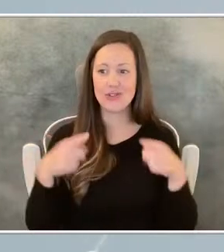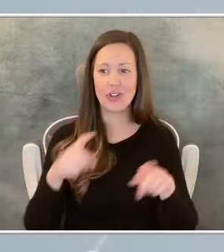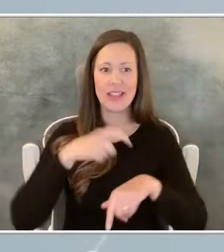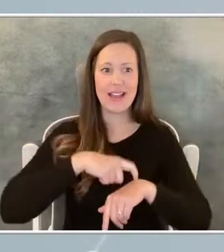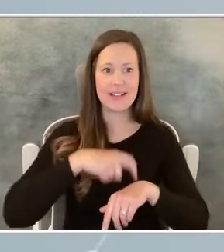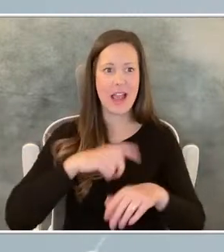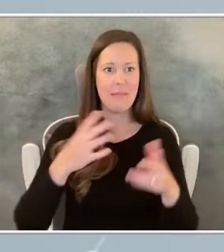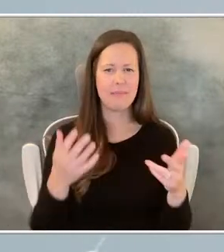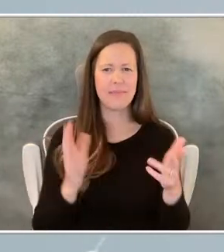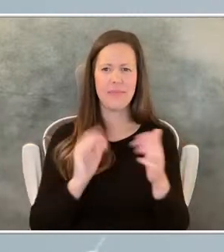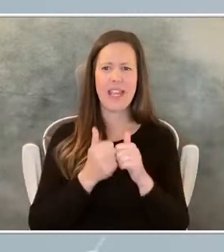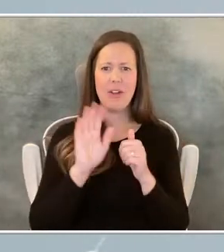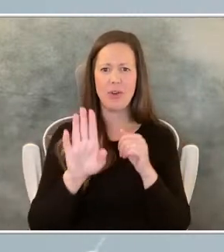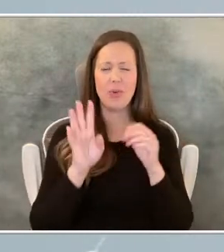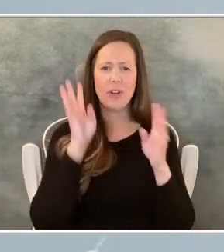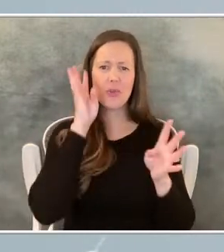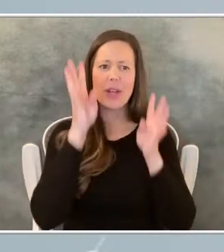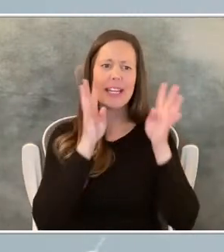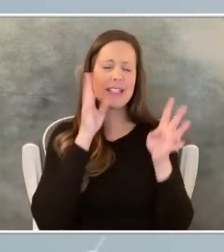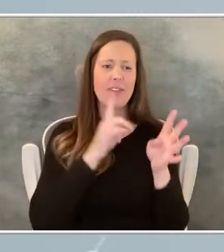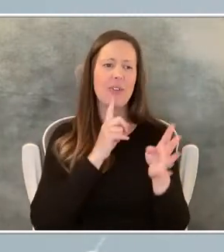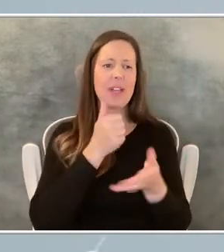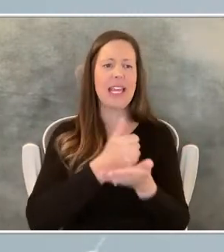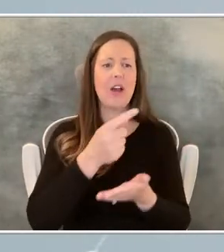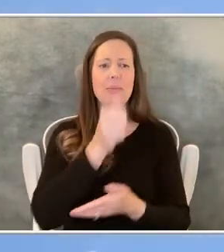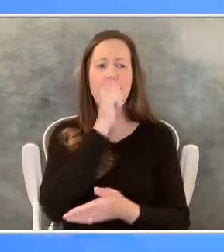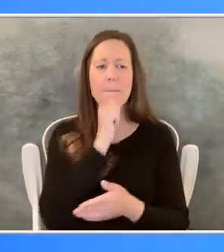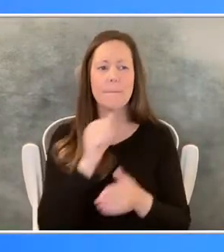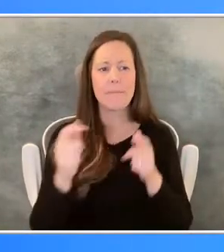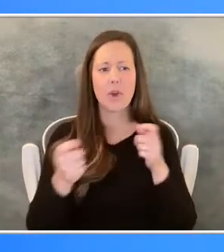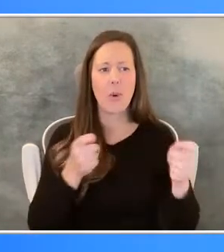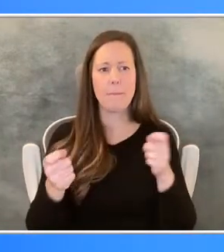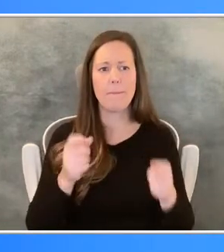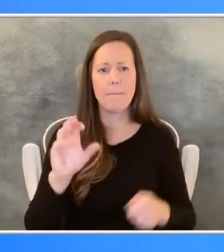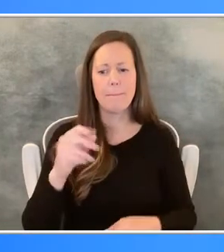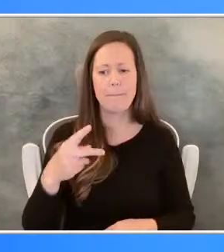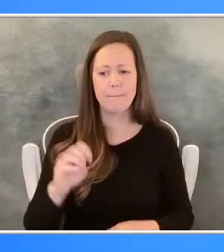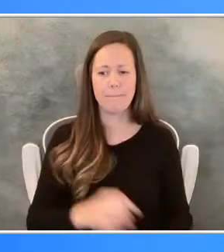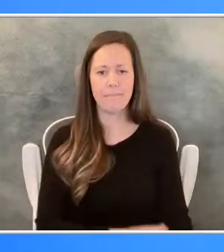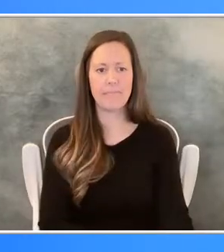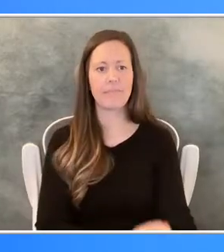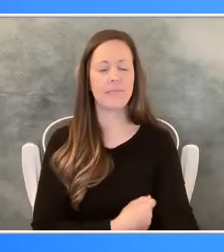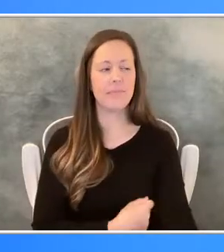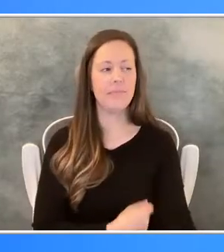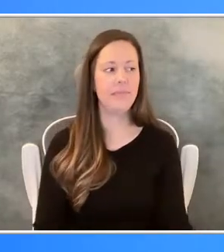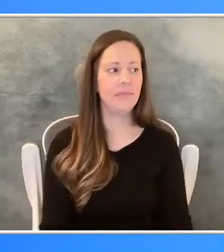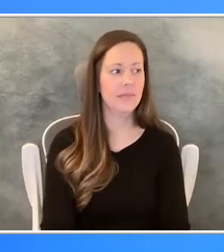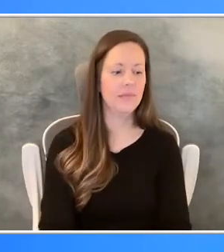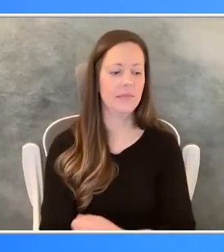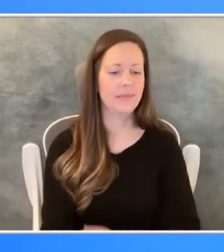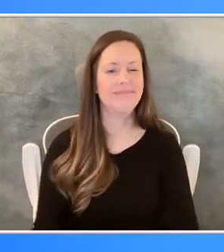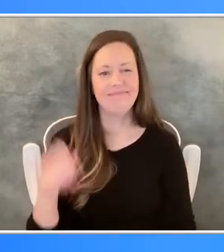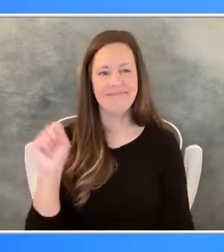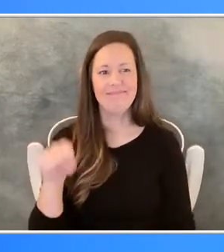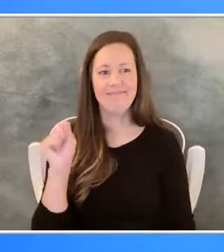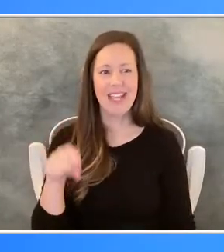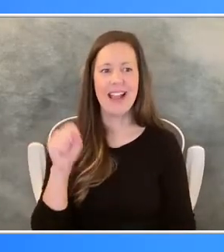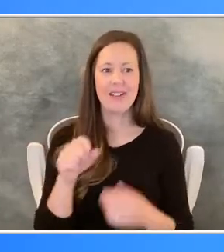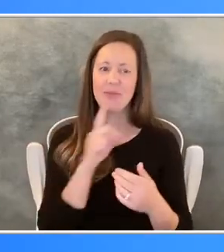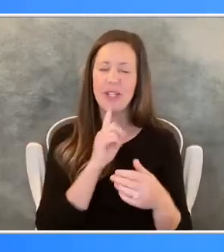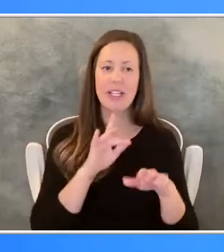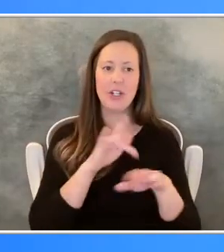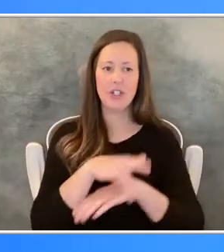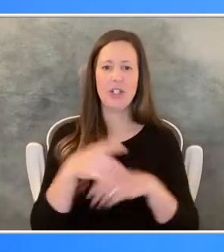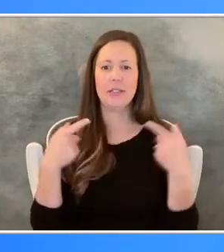creativity kind of help you cope during this time? Yeah, I mean, during that time, especially early on, it seemed to be